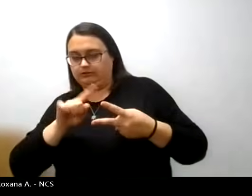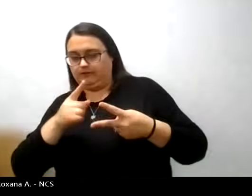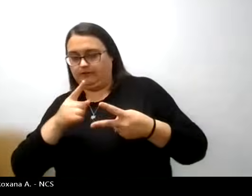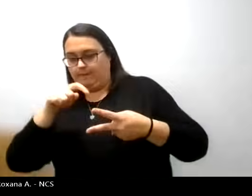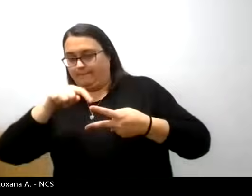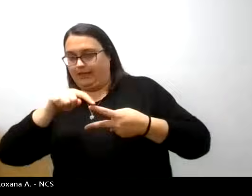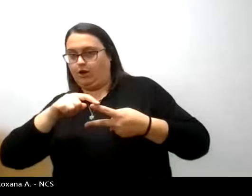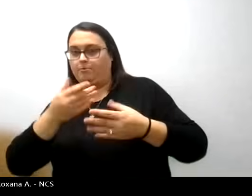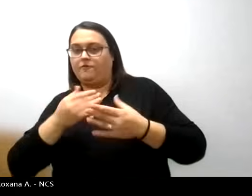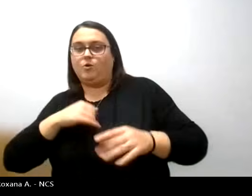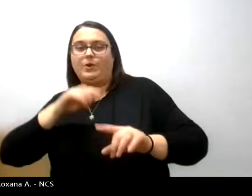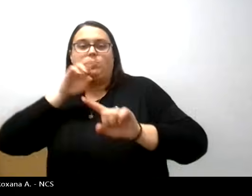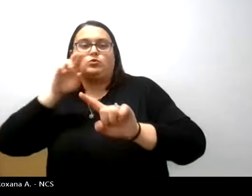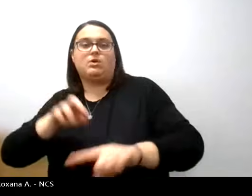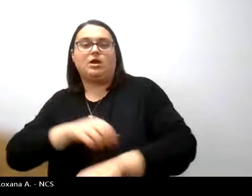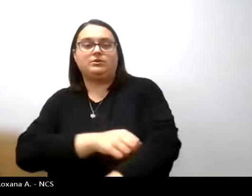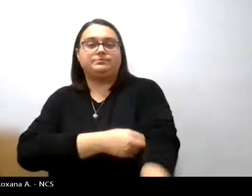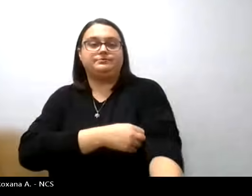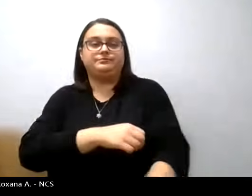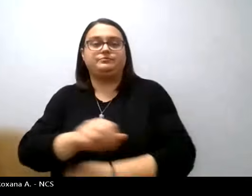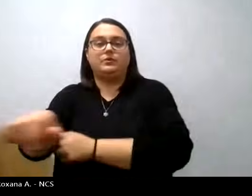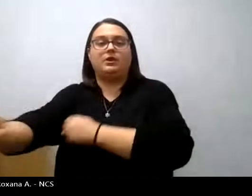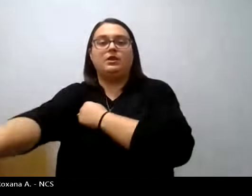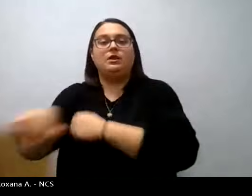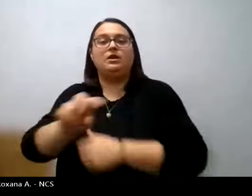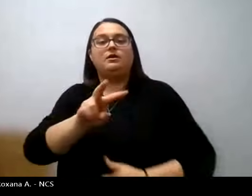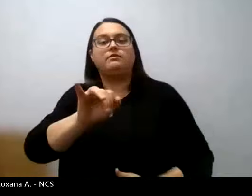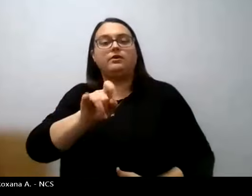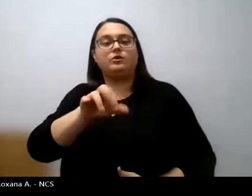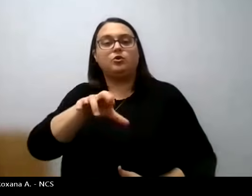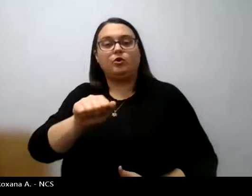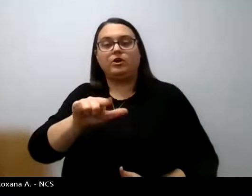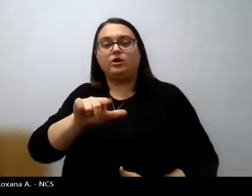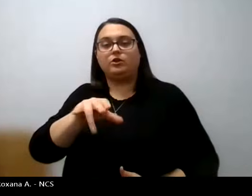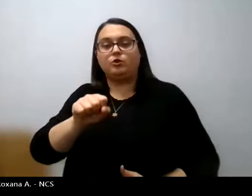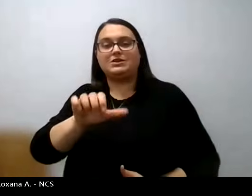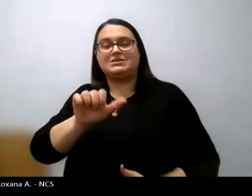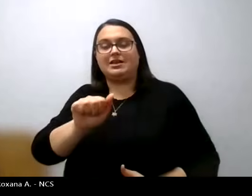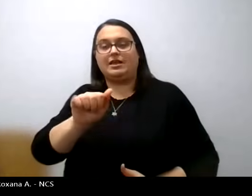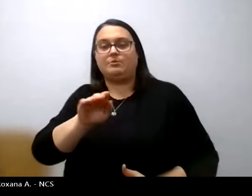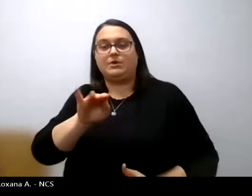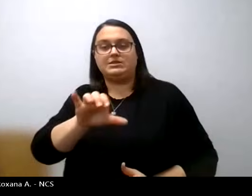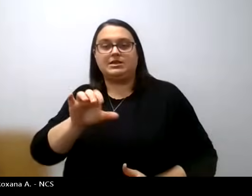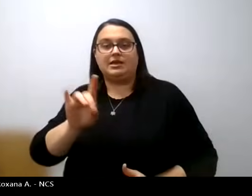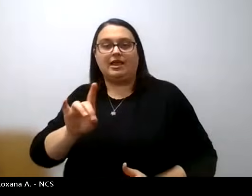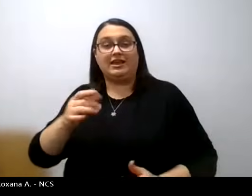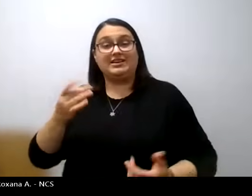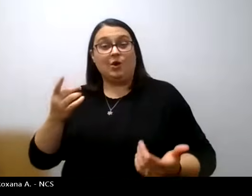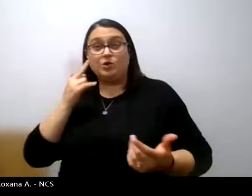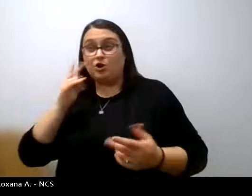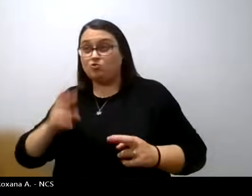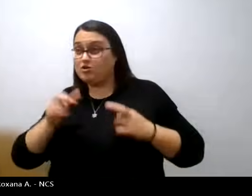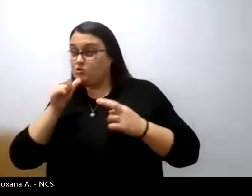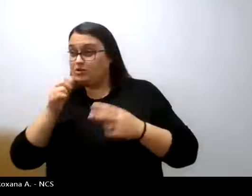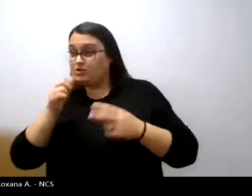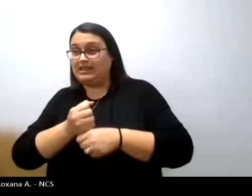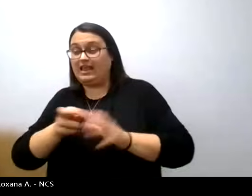Okay, Victoria Lucas, ABC 8. We have seen residents who did not receive Richmond Ready alerts for the boil